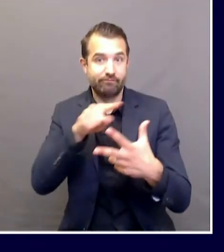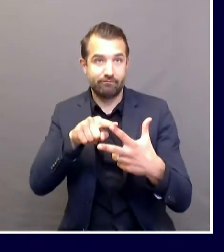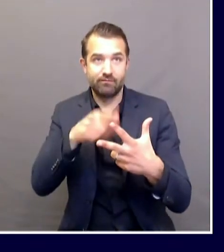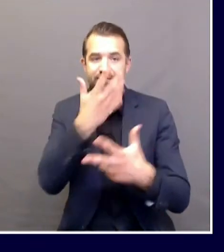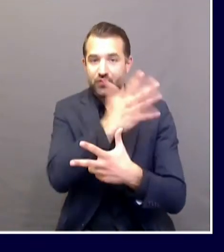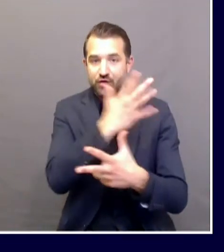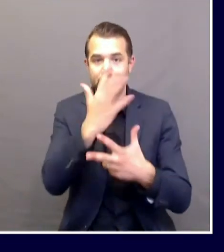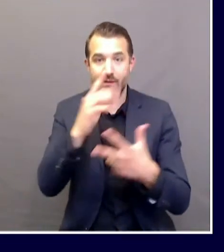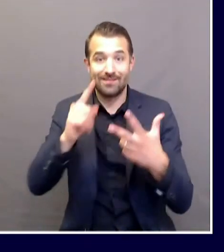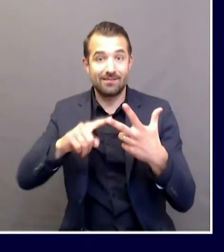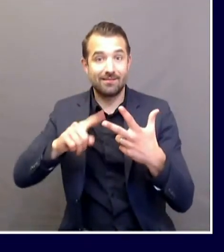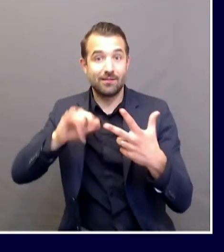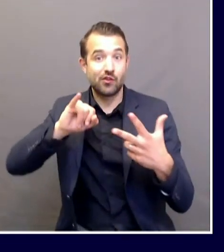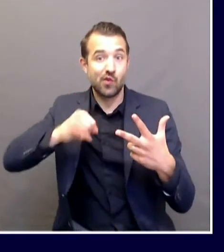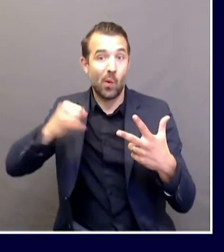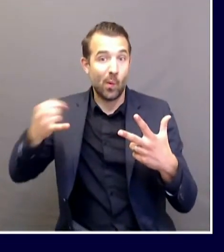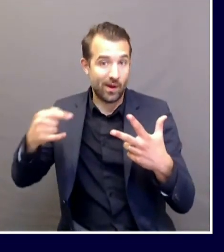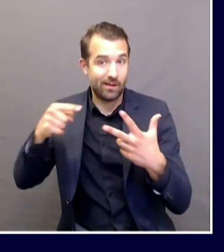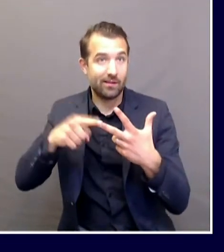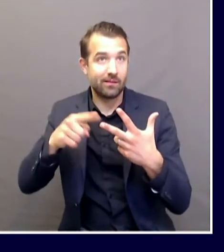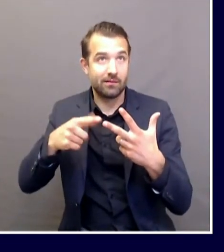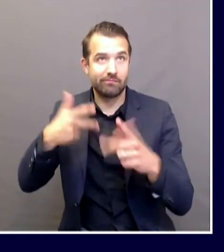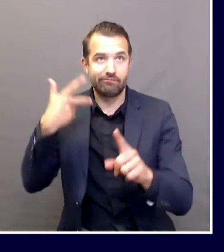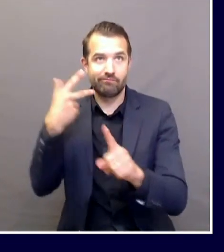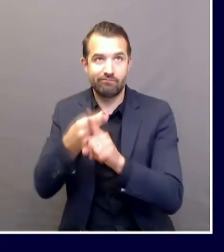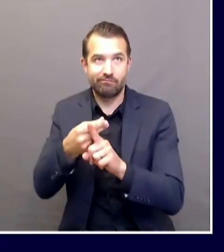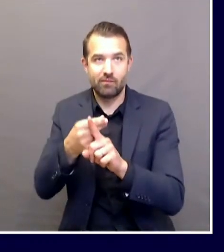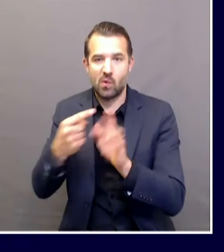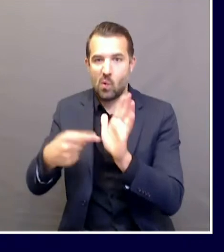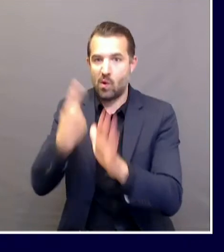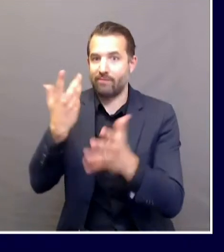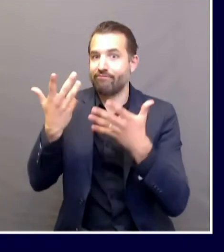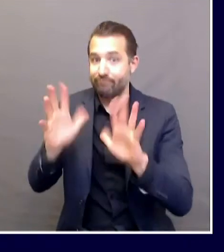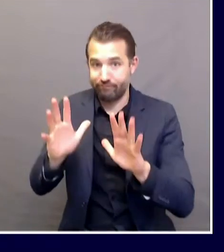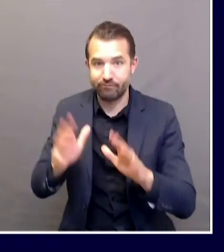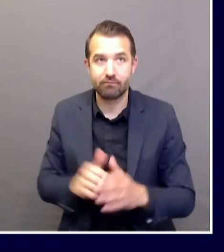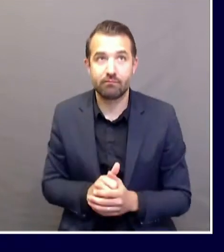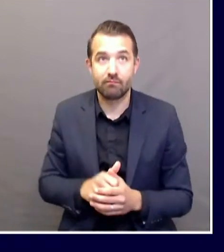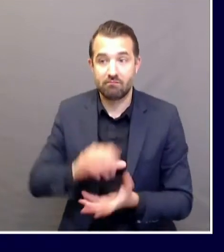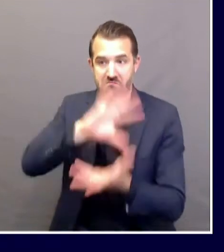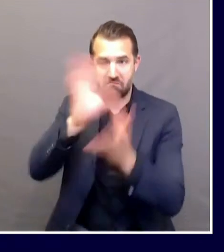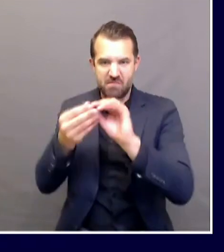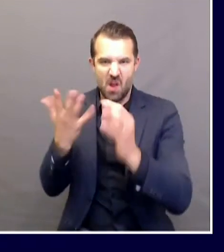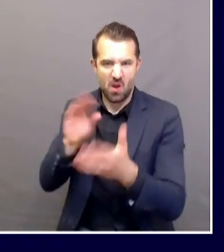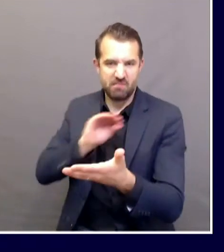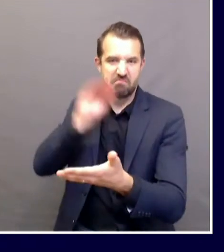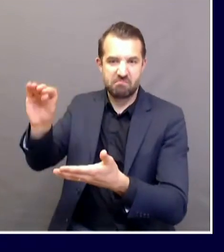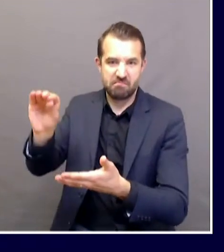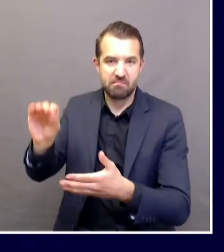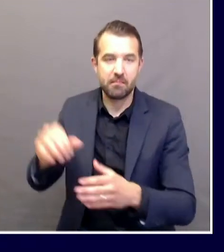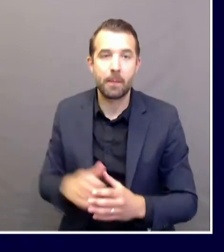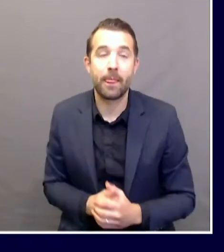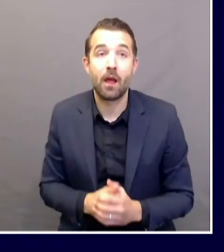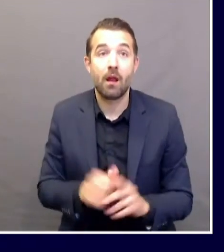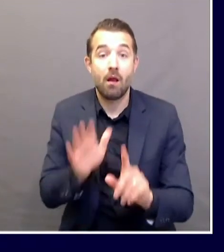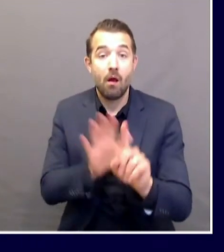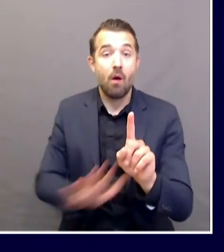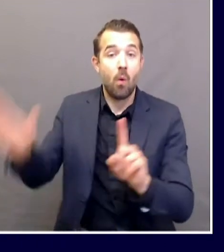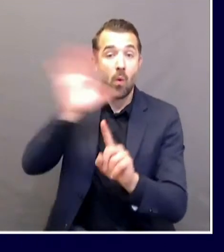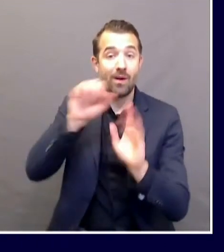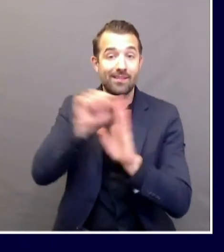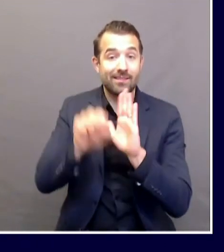numbers in perspective, among Maine people aged 16 and over who are eligible for a vaccine, more than